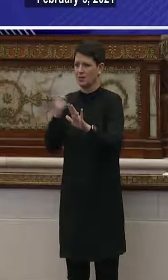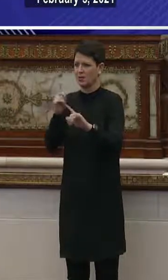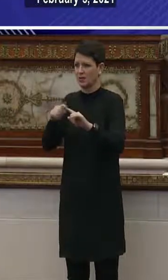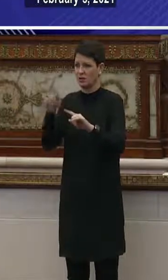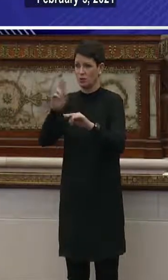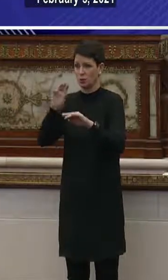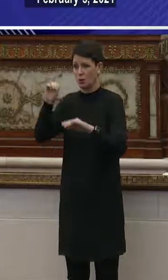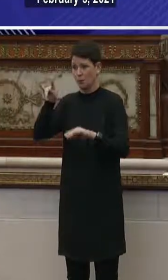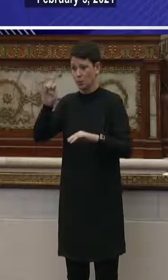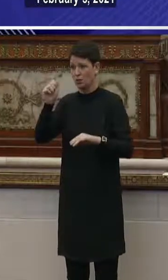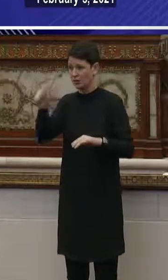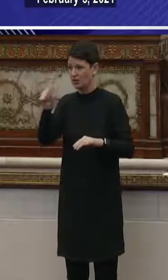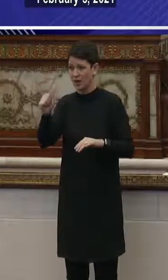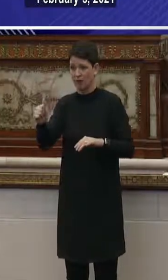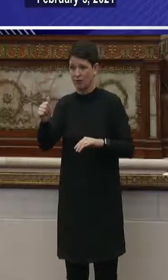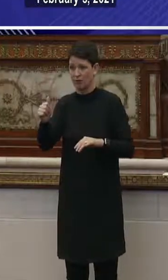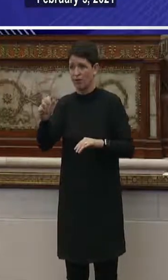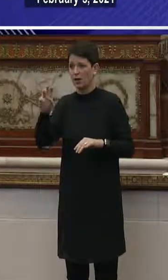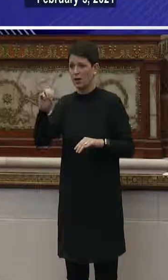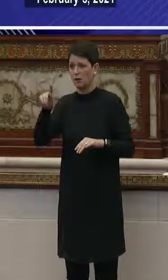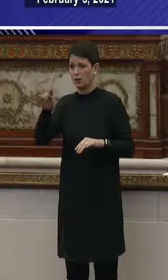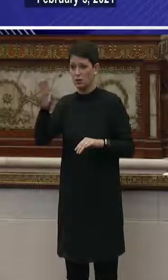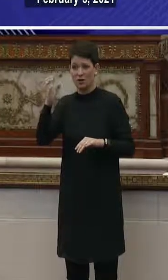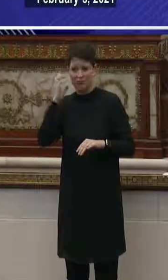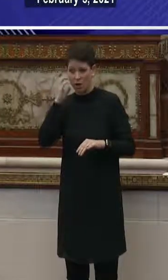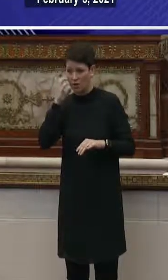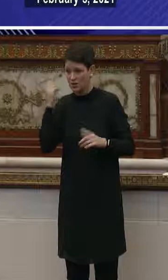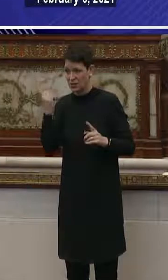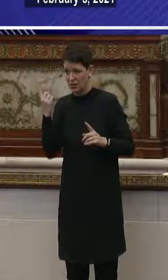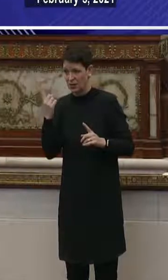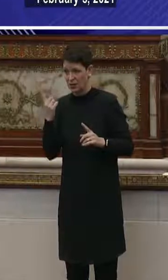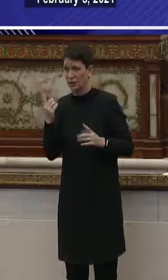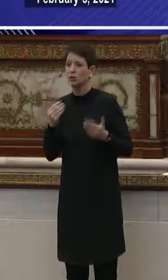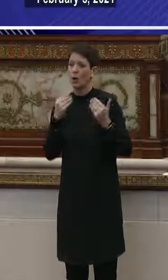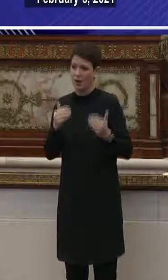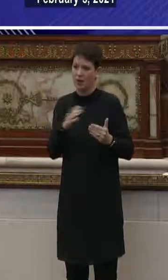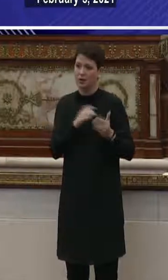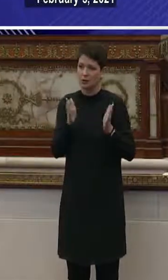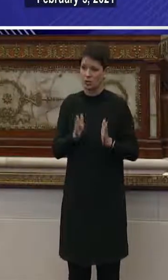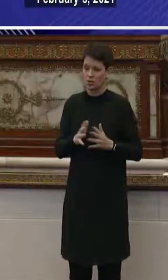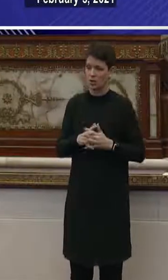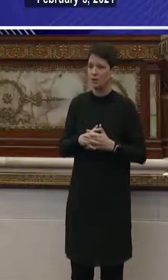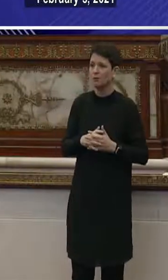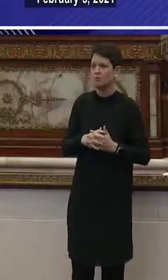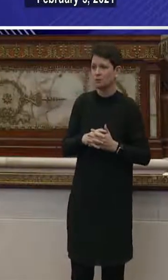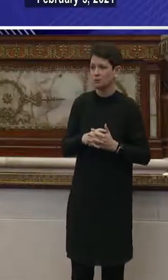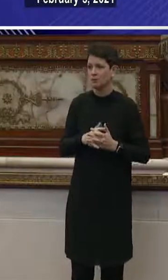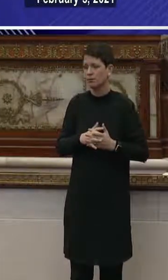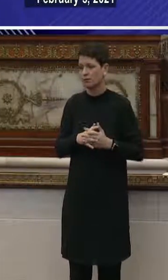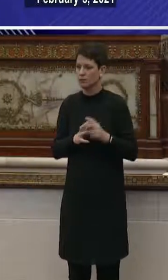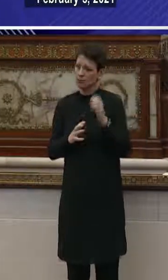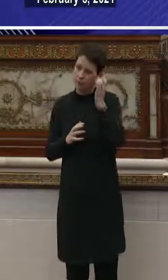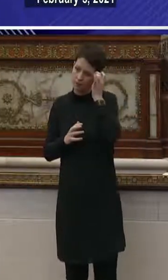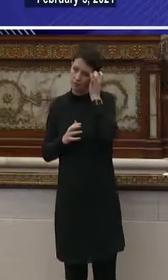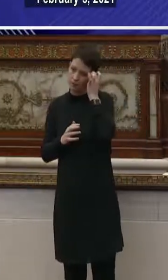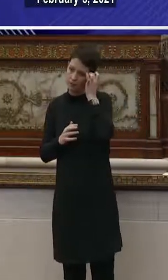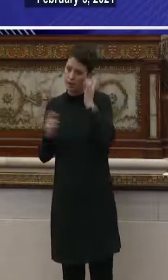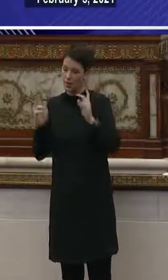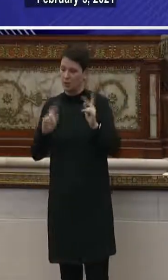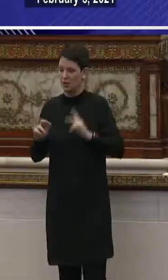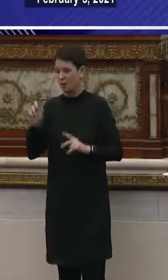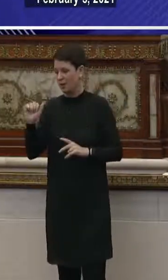to go on mute. Somebody needs to mute their phone. Go ahead, Commissioner. Because, for example, and people